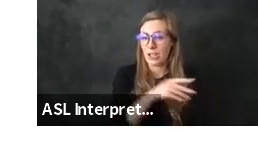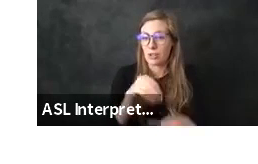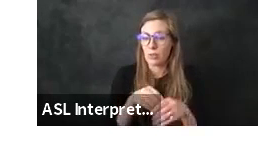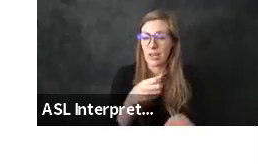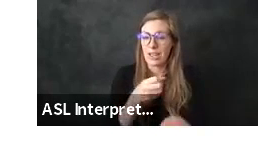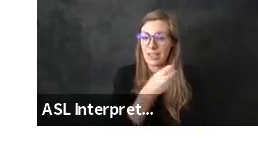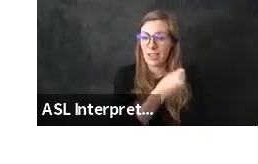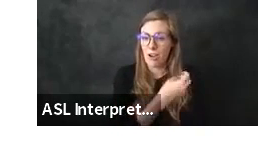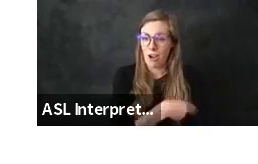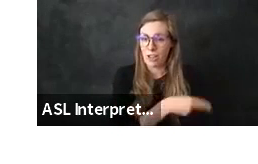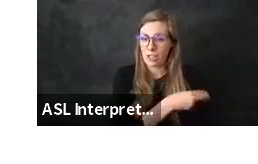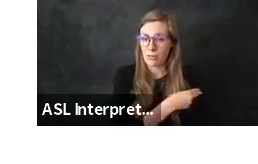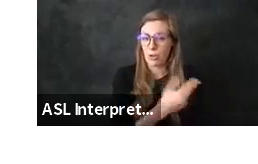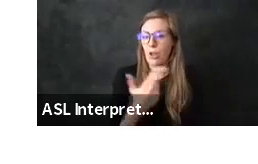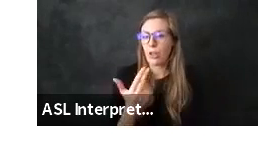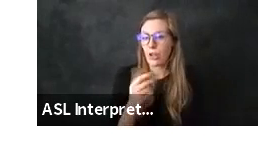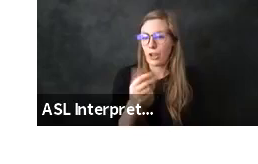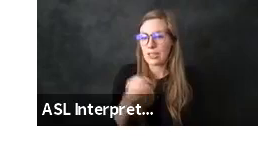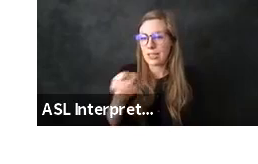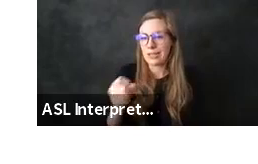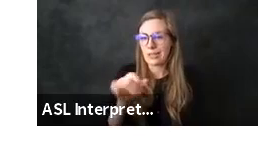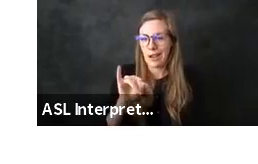13 of those patients in the ICU.